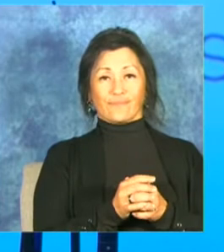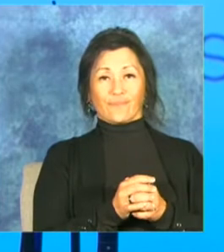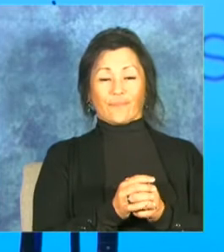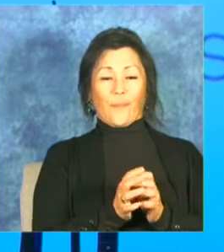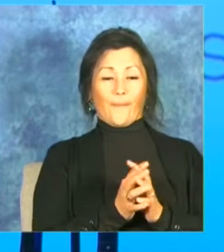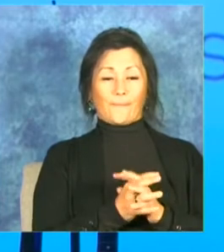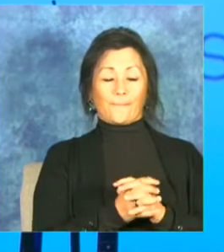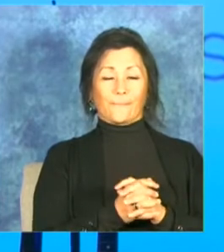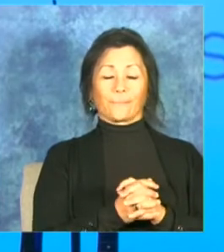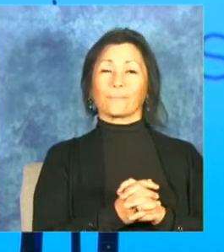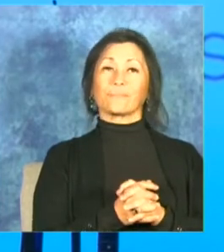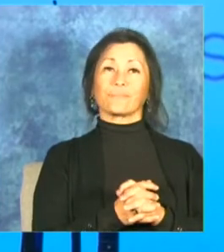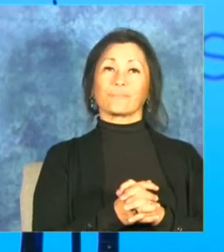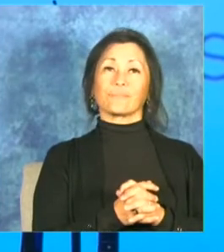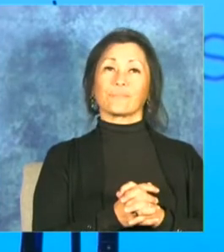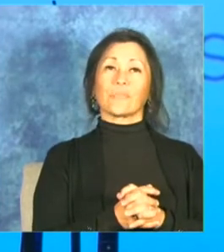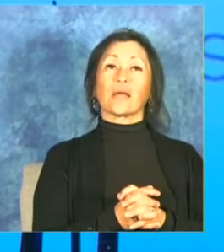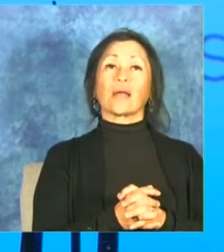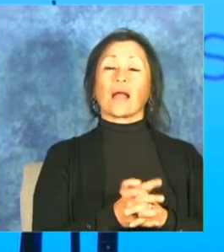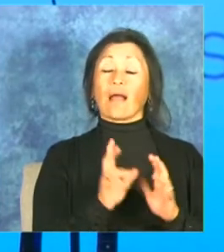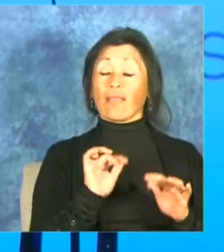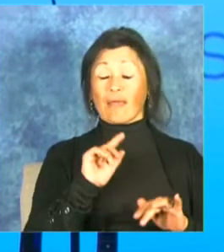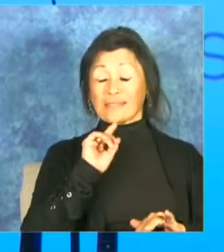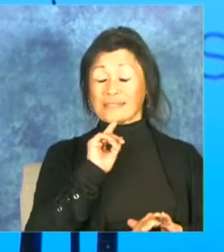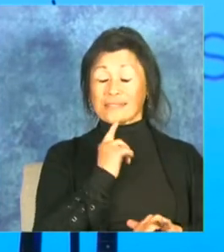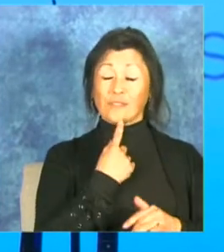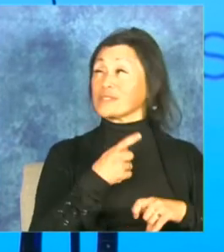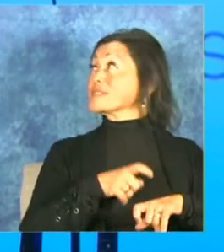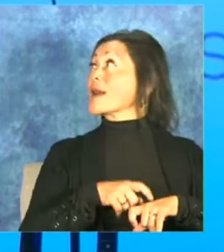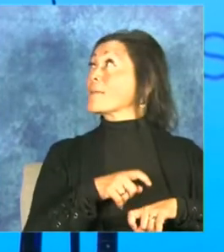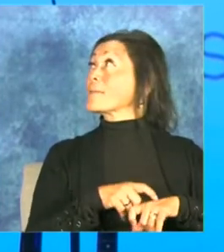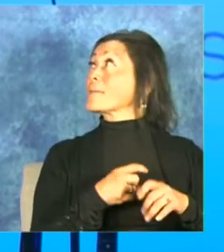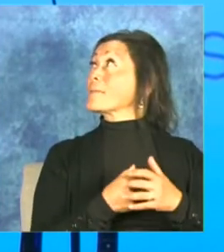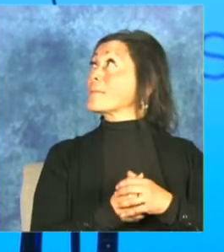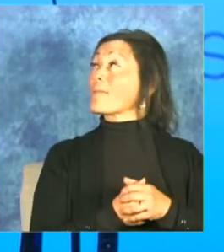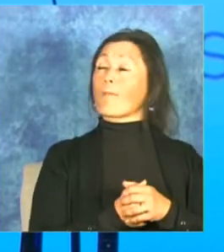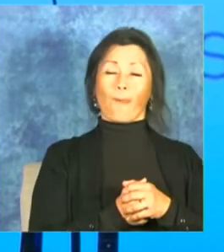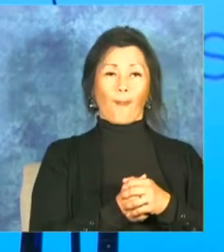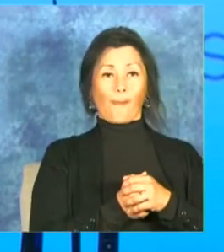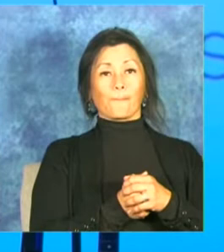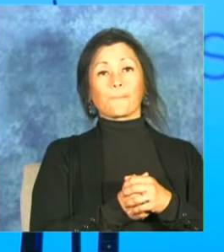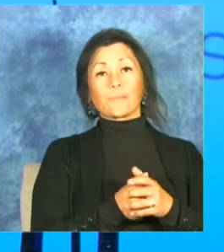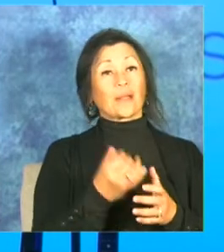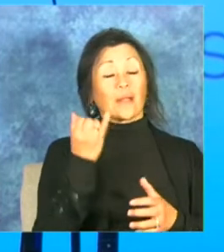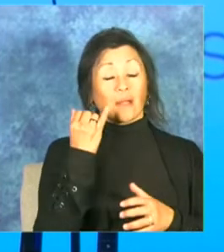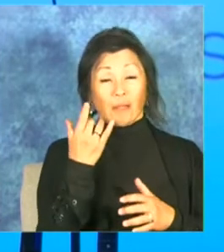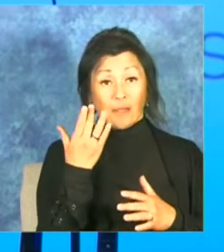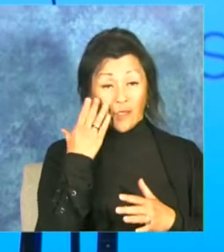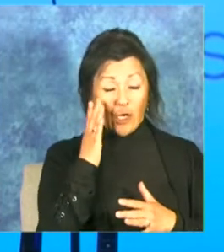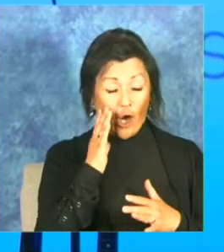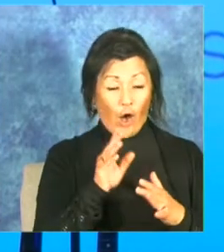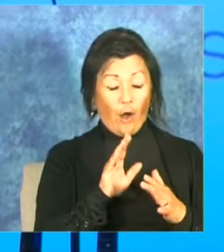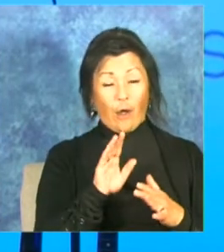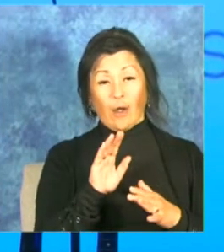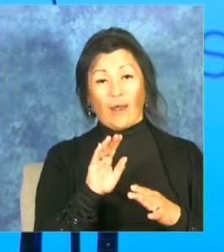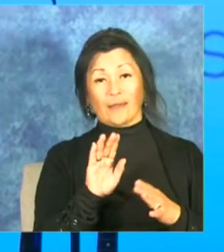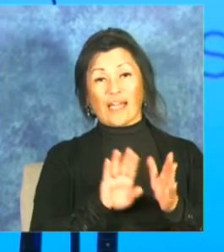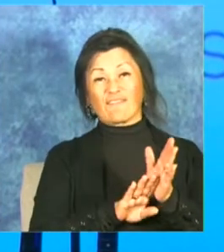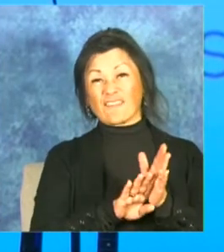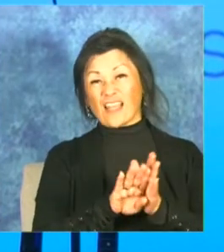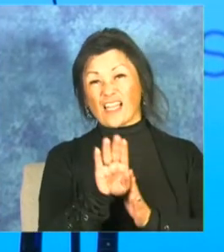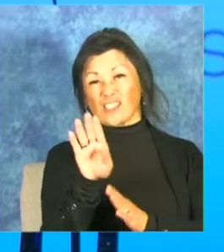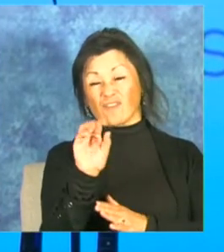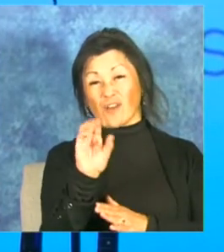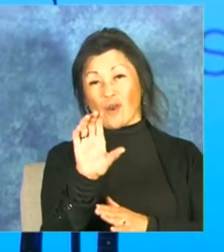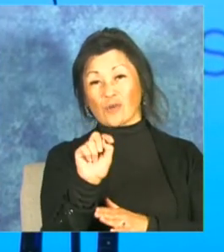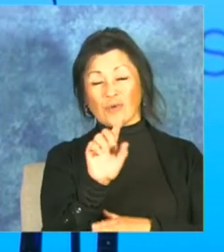you. These are serious times. In case you didn't know it, our inflation rate in Utah for